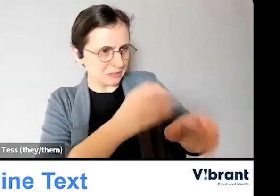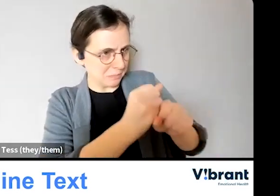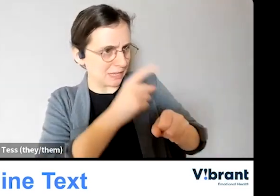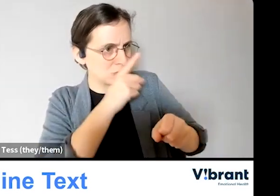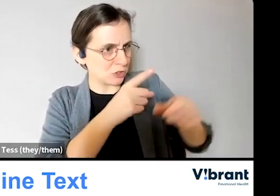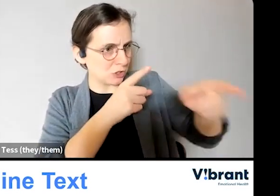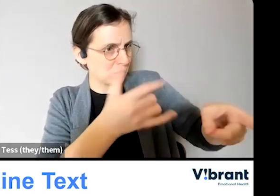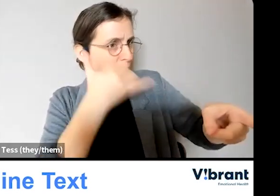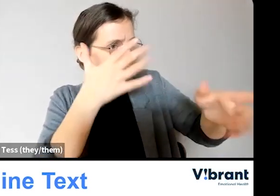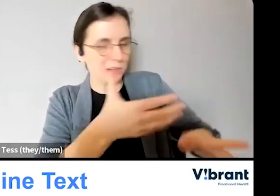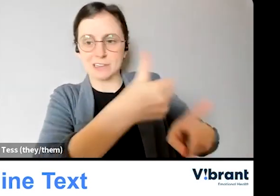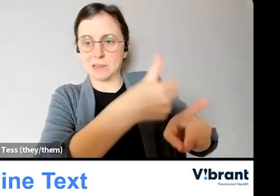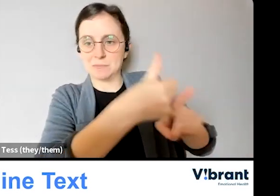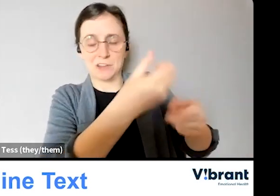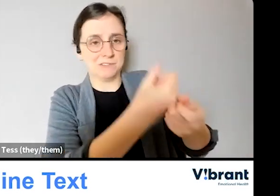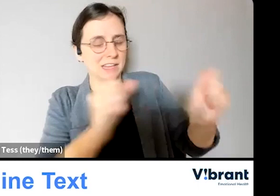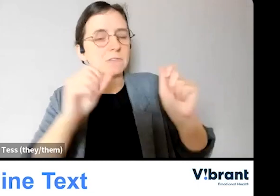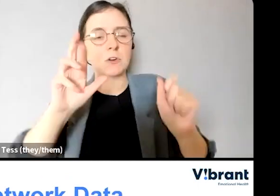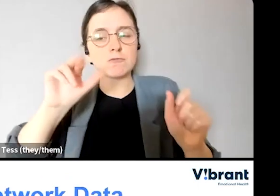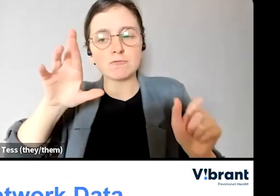it does occur. Next slide.